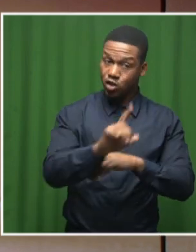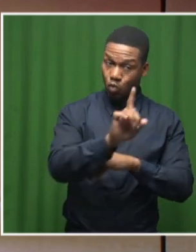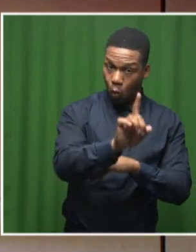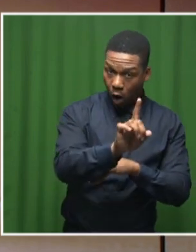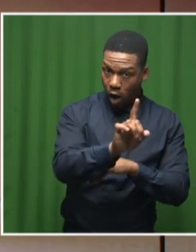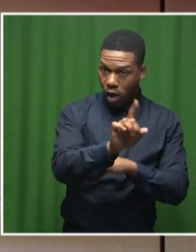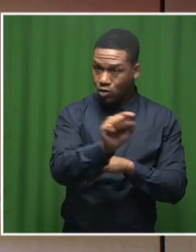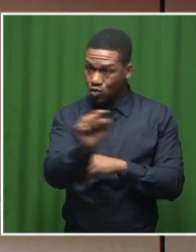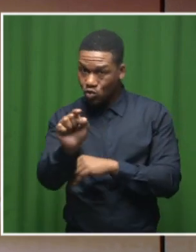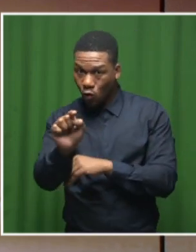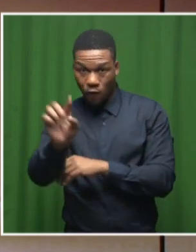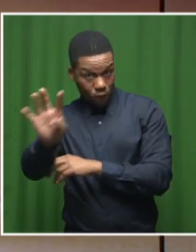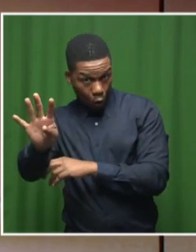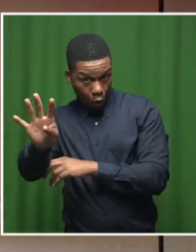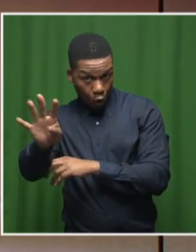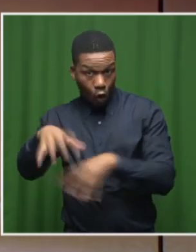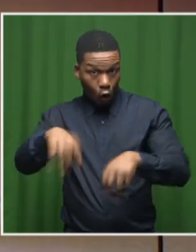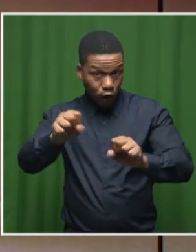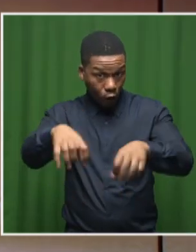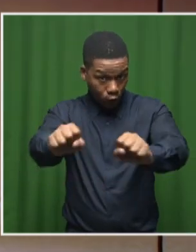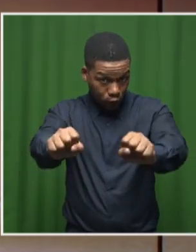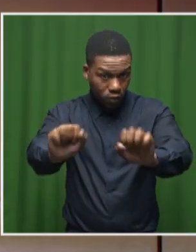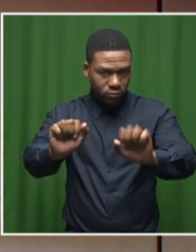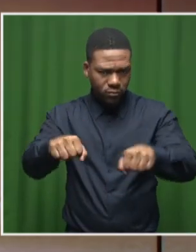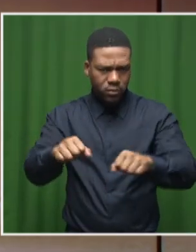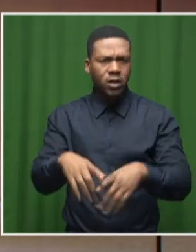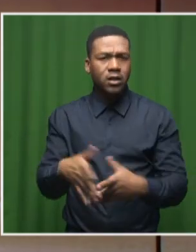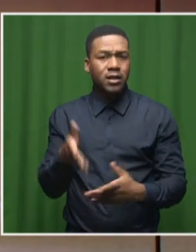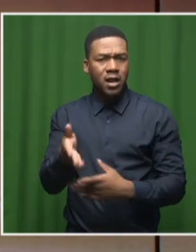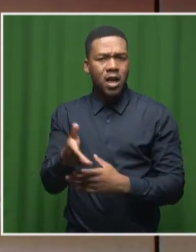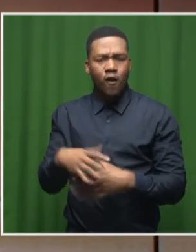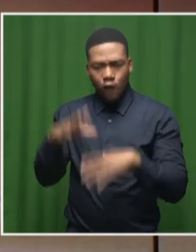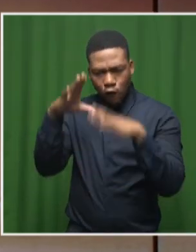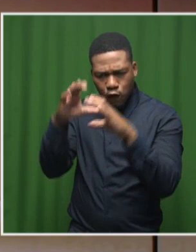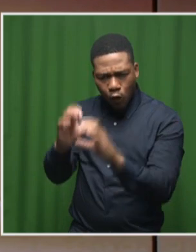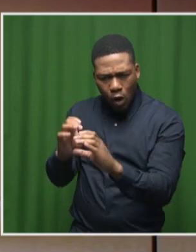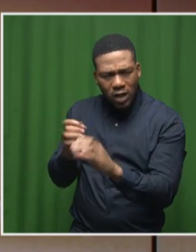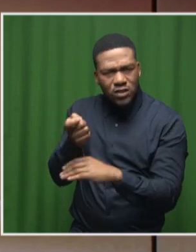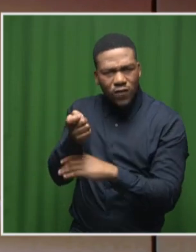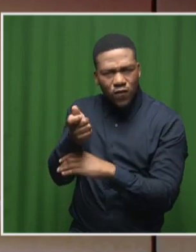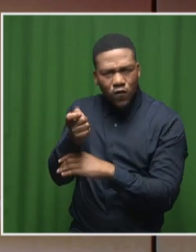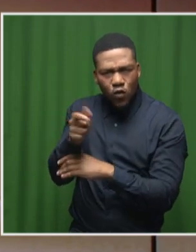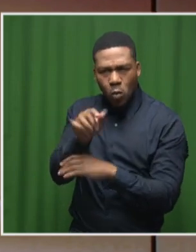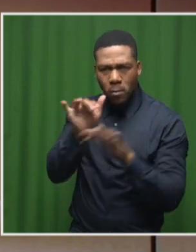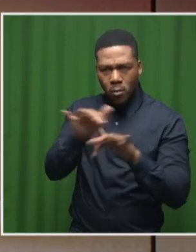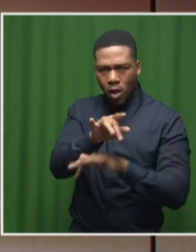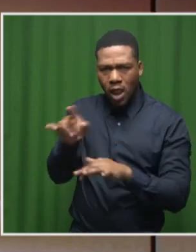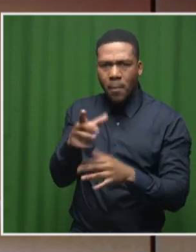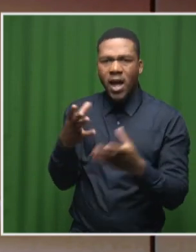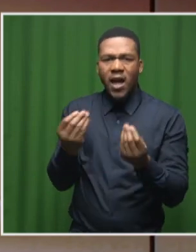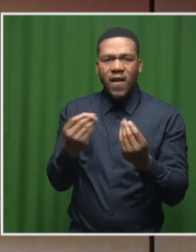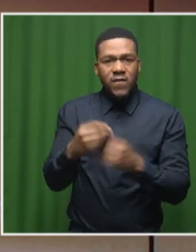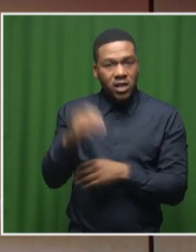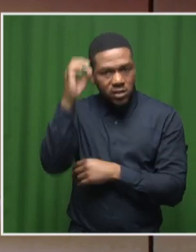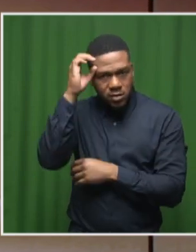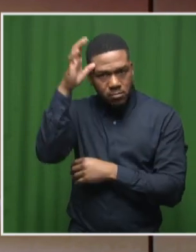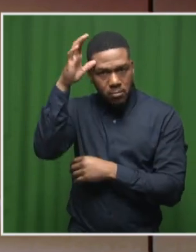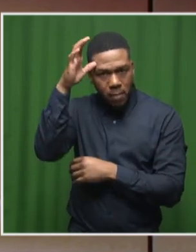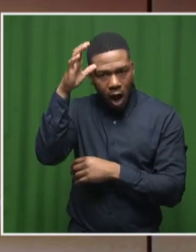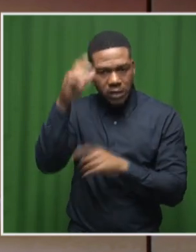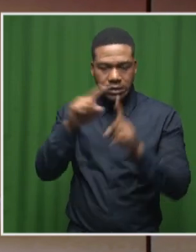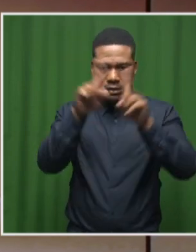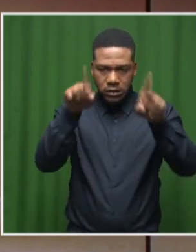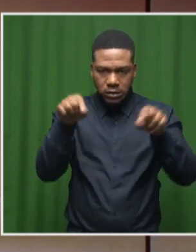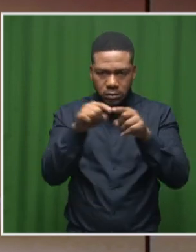to 4 load shedding, and the pilot will focus on a few customers with smart meters. Eskom says load limiting through